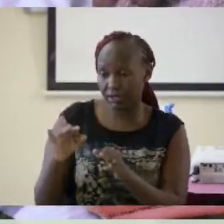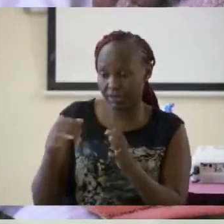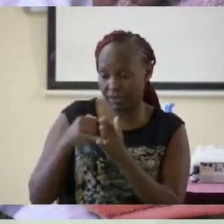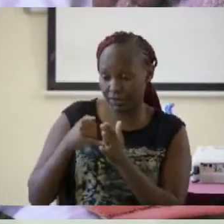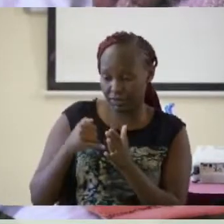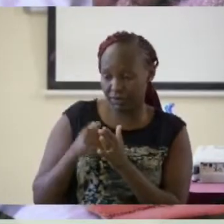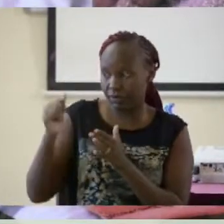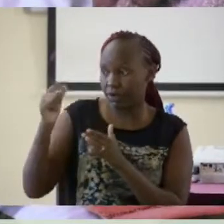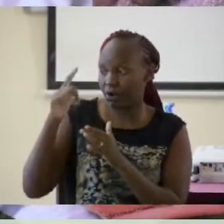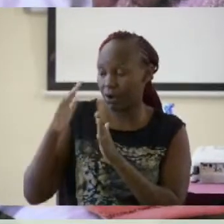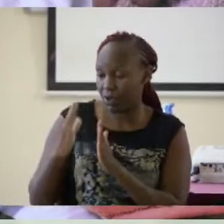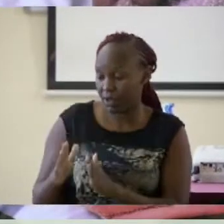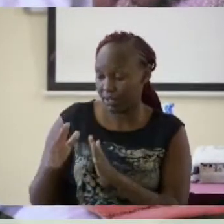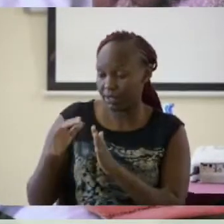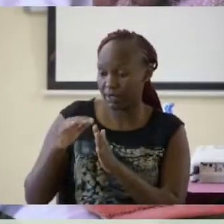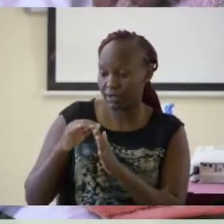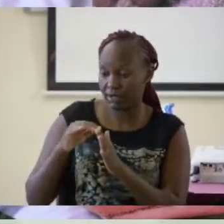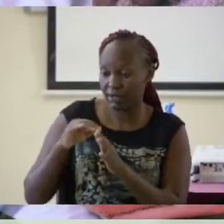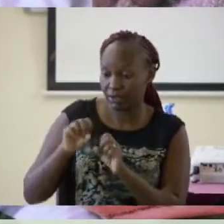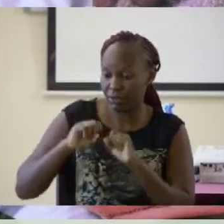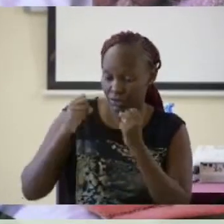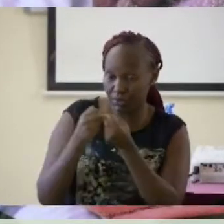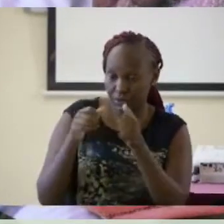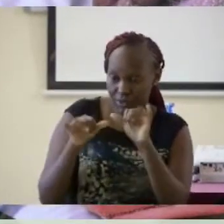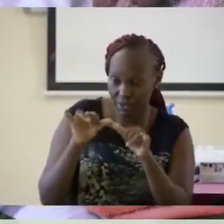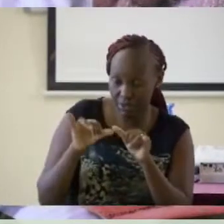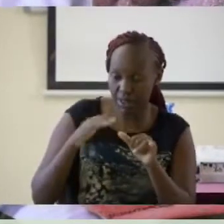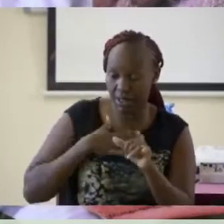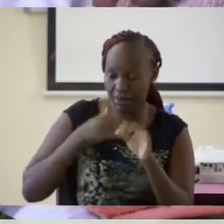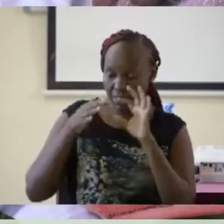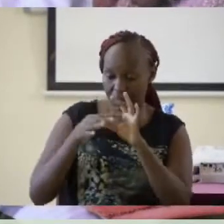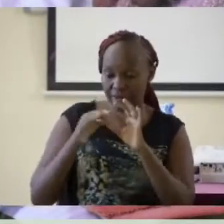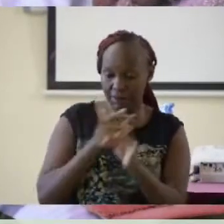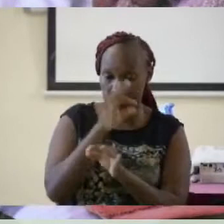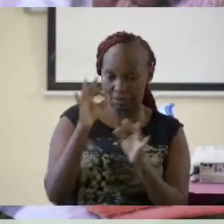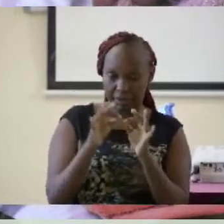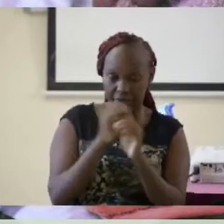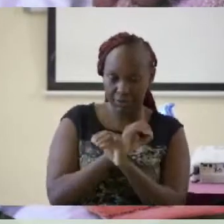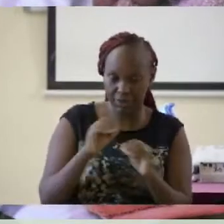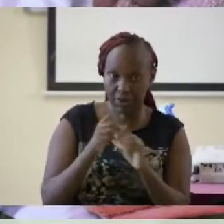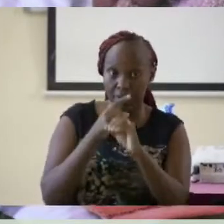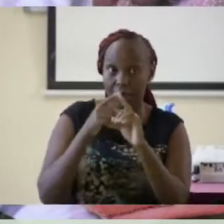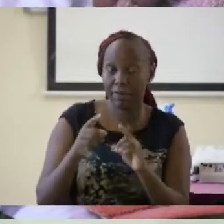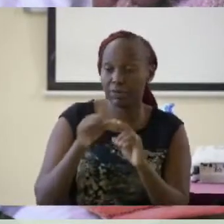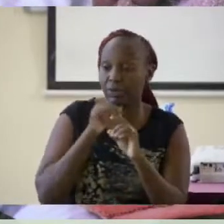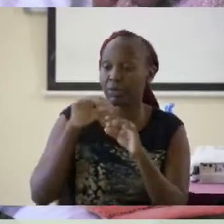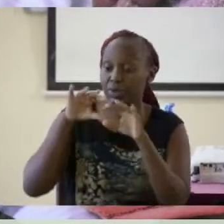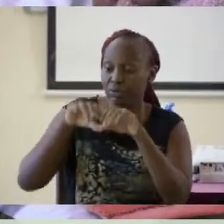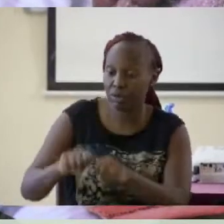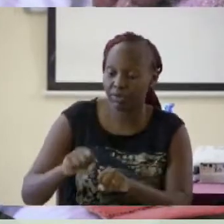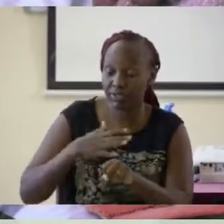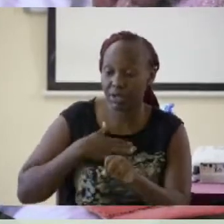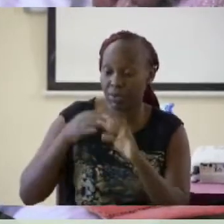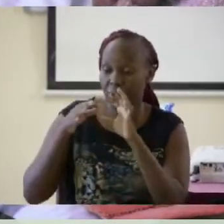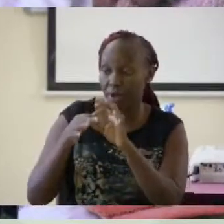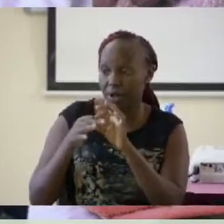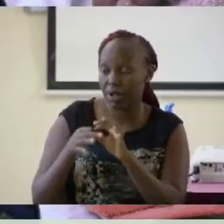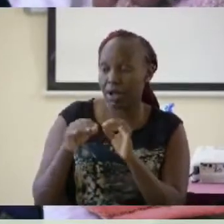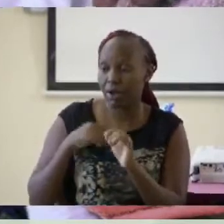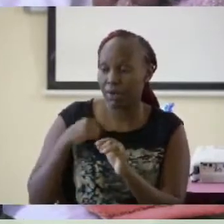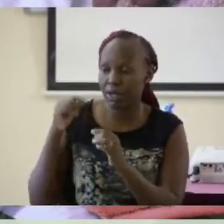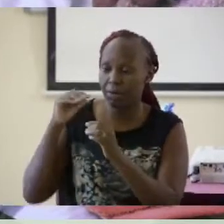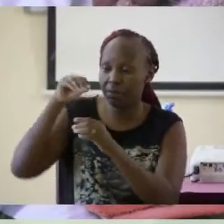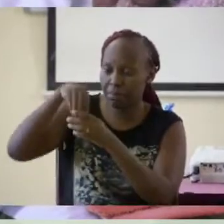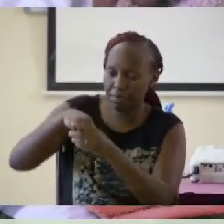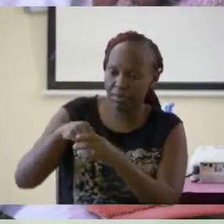in social engineering. Our culture is not perfect. We don't want to colonize our culture, or are we imposing